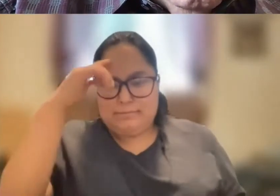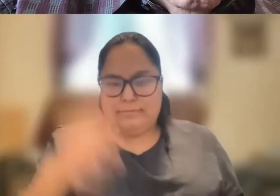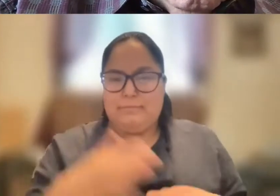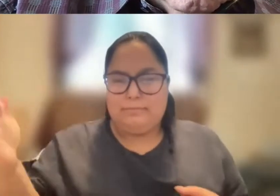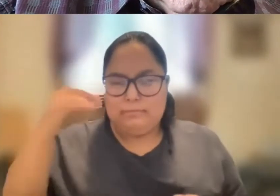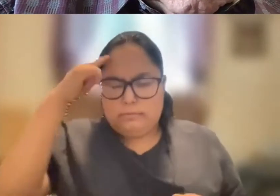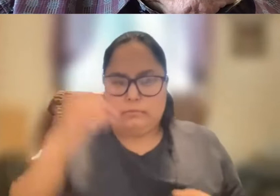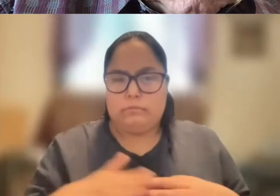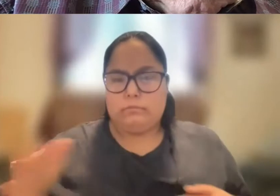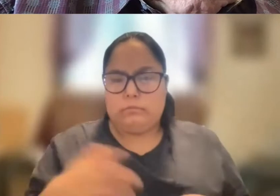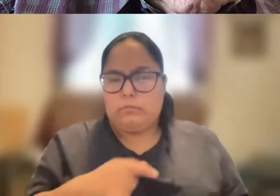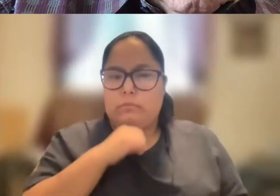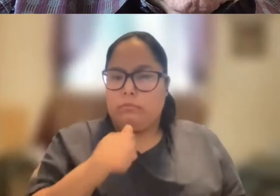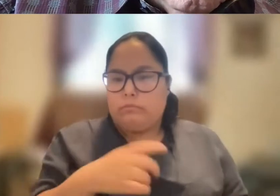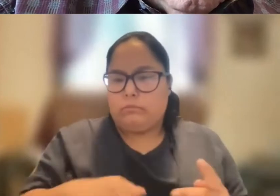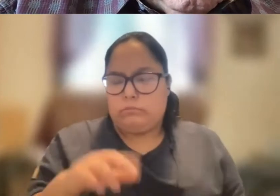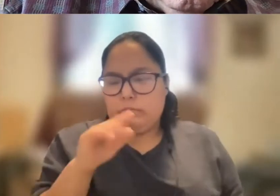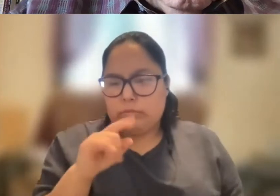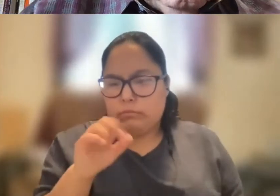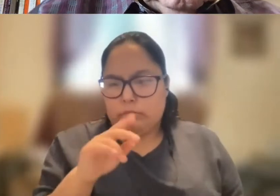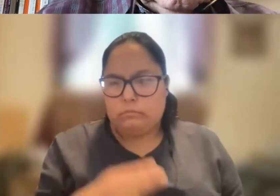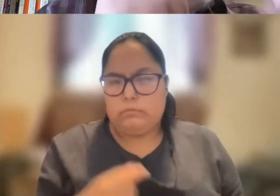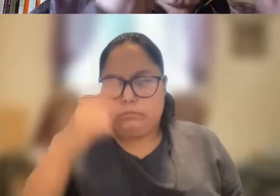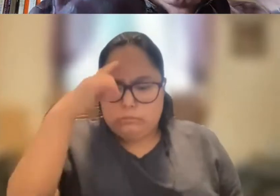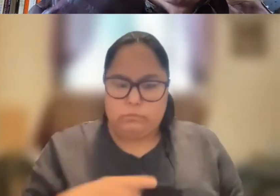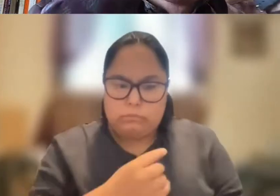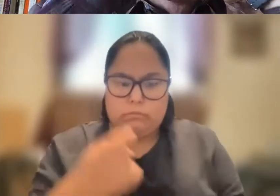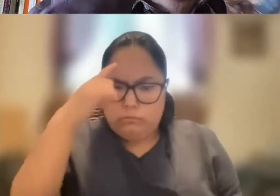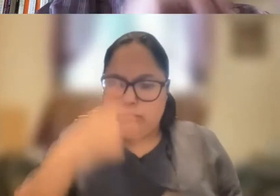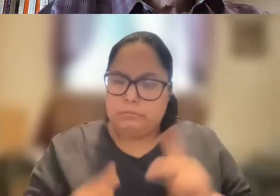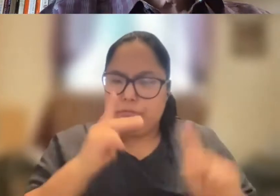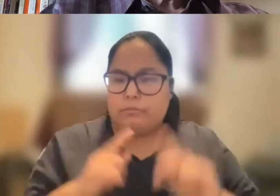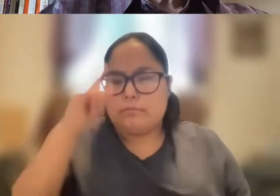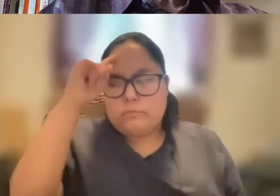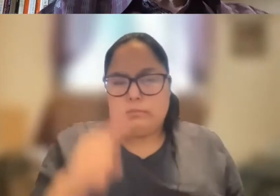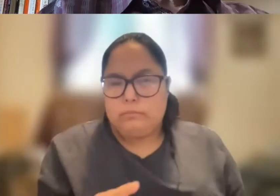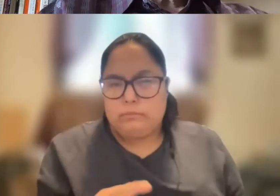off-the-shelf program. It's not designed for hundreds of thousands of people.